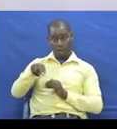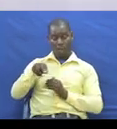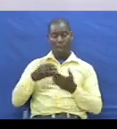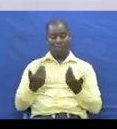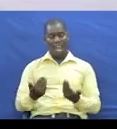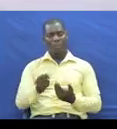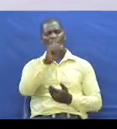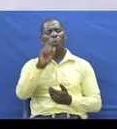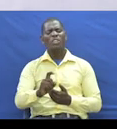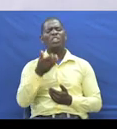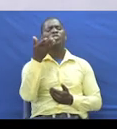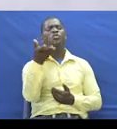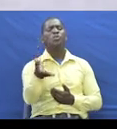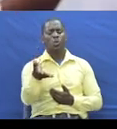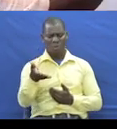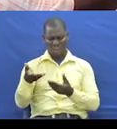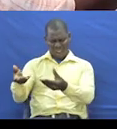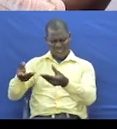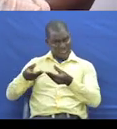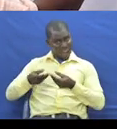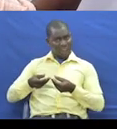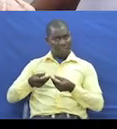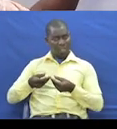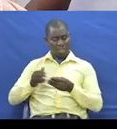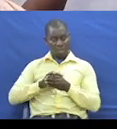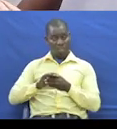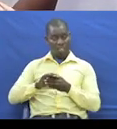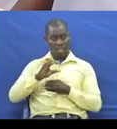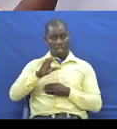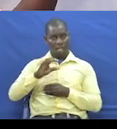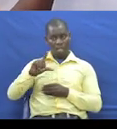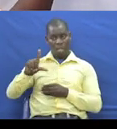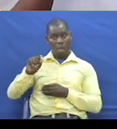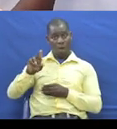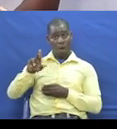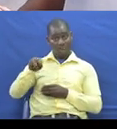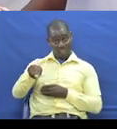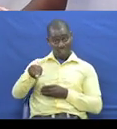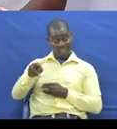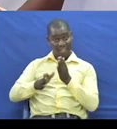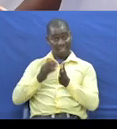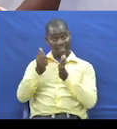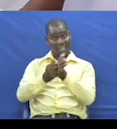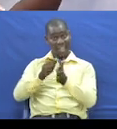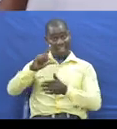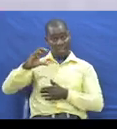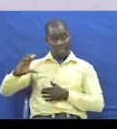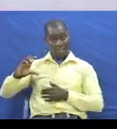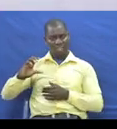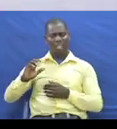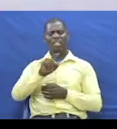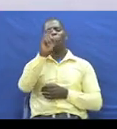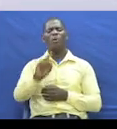of 37. Now the question here, which we are having here, this is chlorine, Cl, capital C, and a